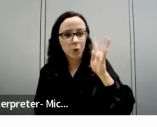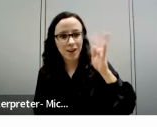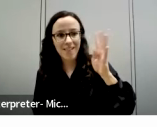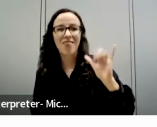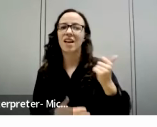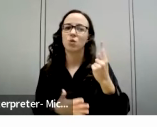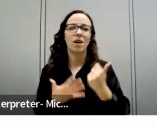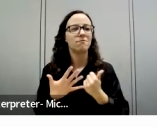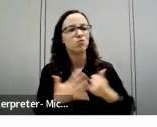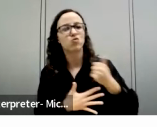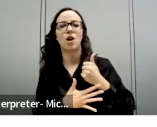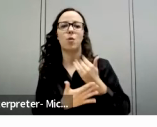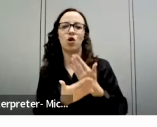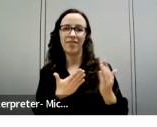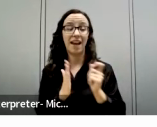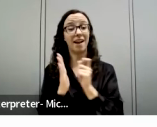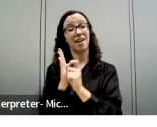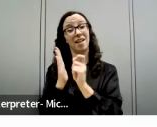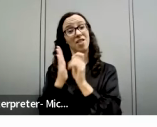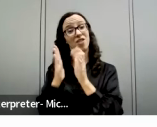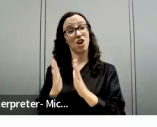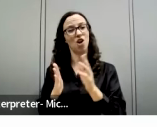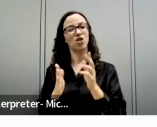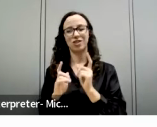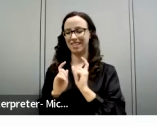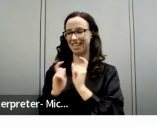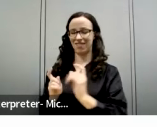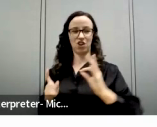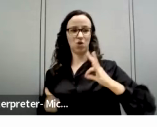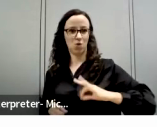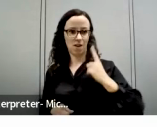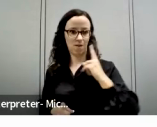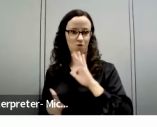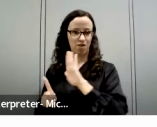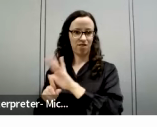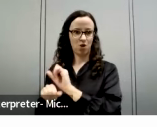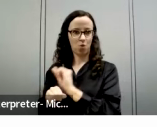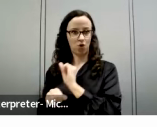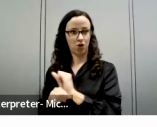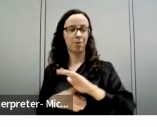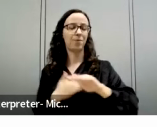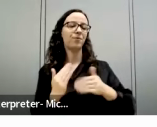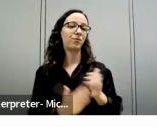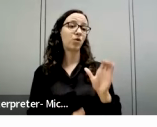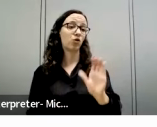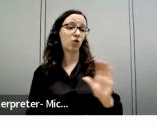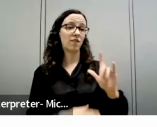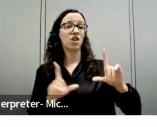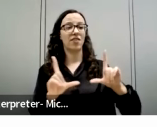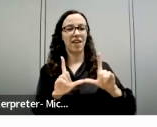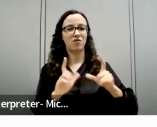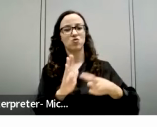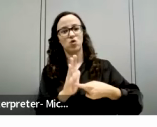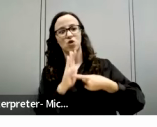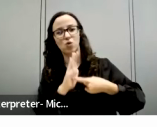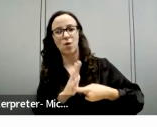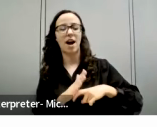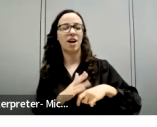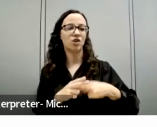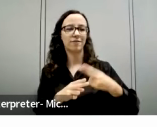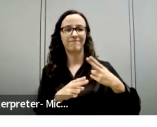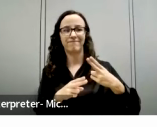things. The authors should always get credit for the work that they did. So all Creative Commons licenses require an attribution. If